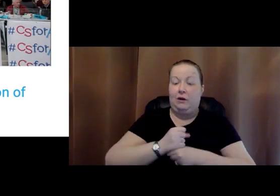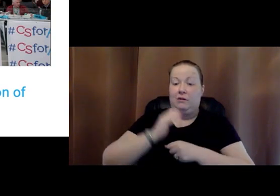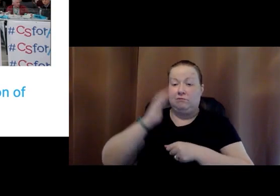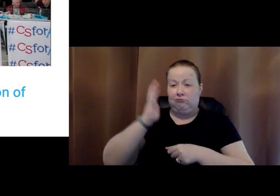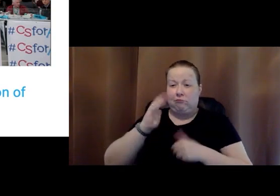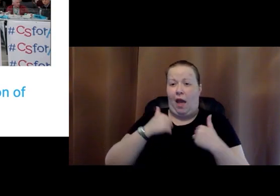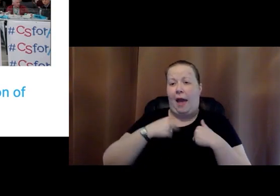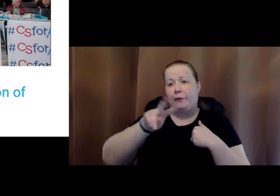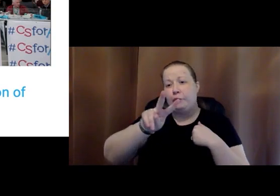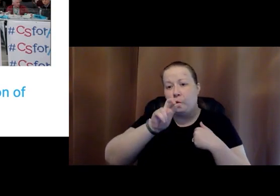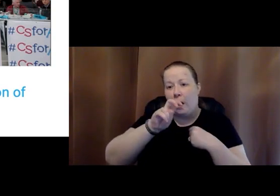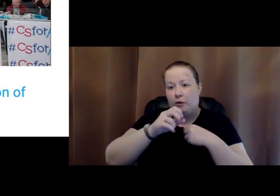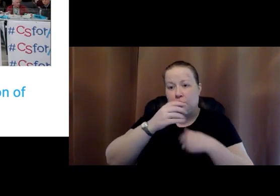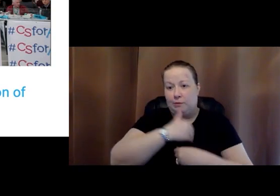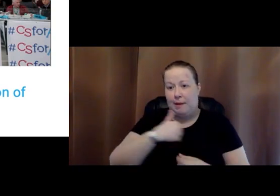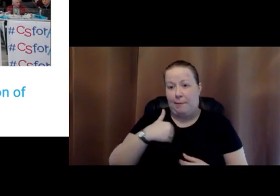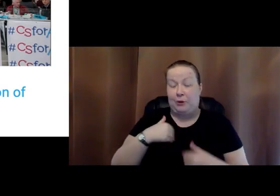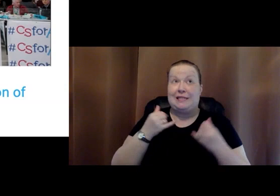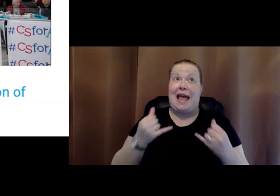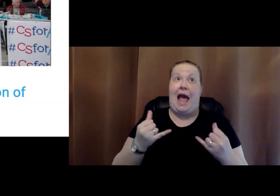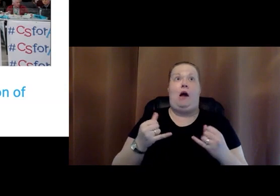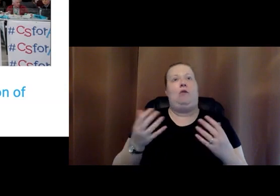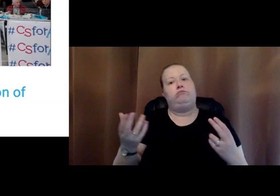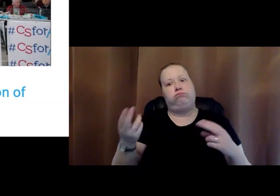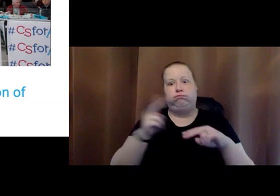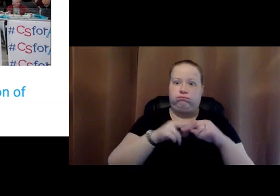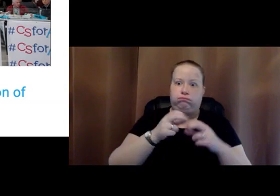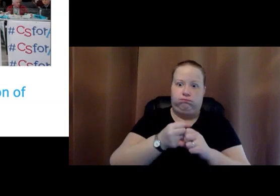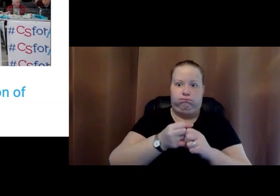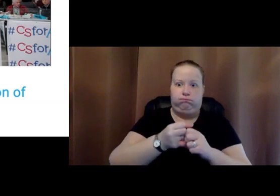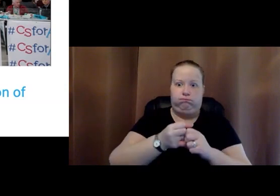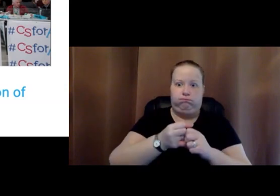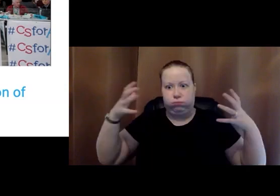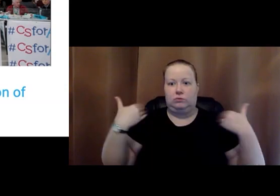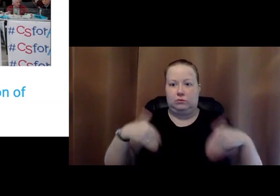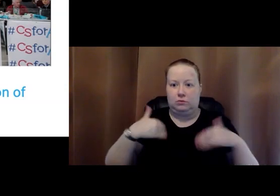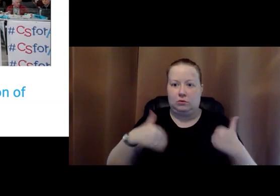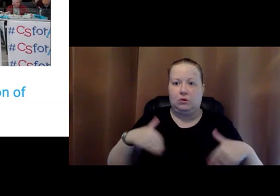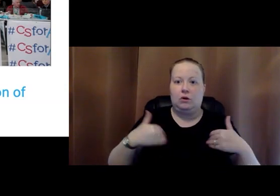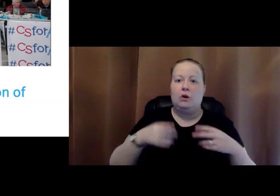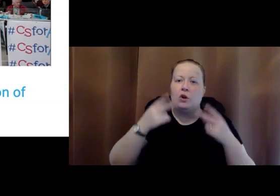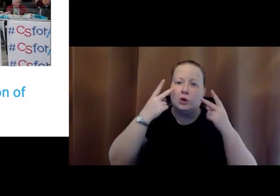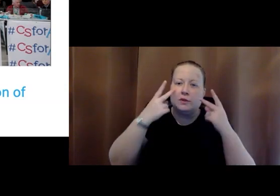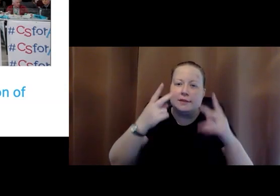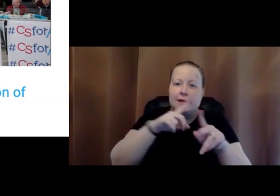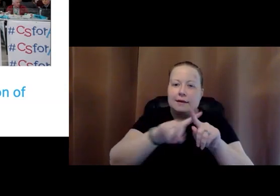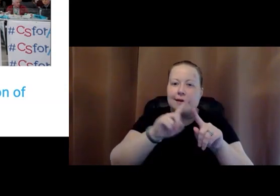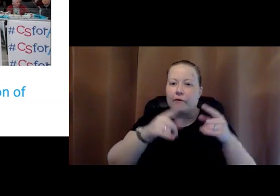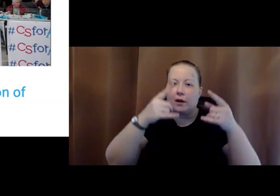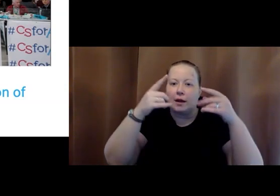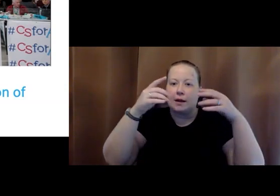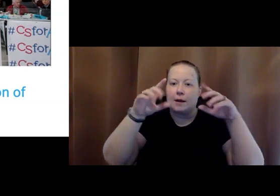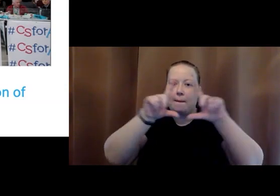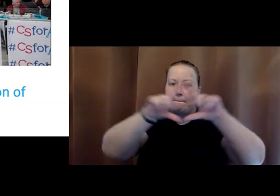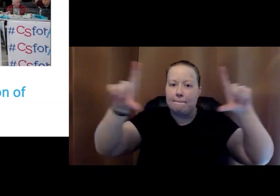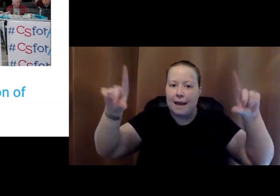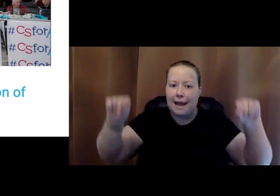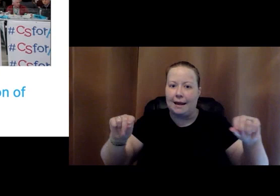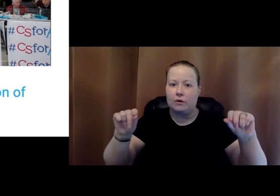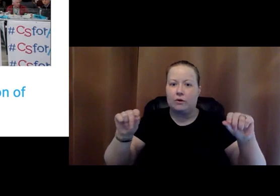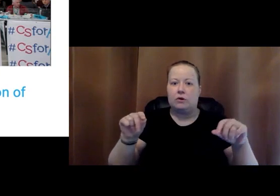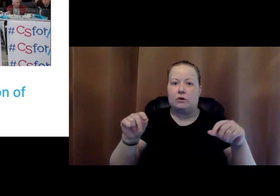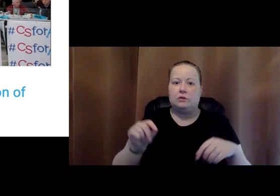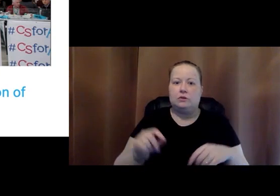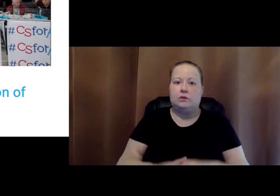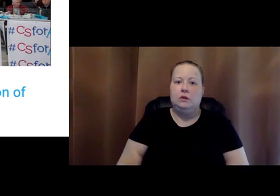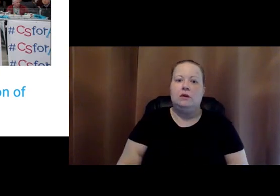have hundreds more. And you know, you can see here all the banners of the different sponsors and partners. It's grown so much into